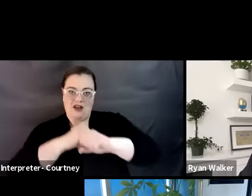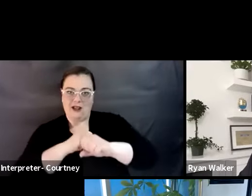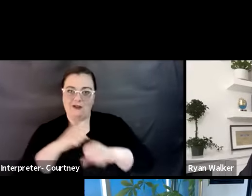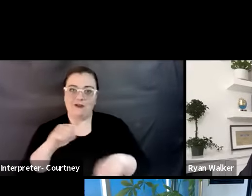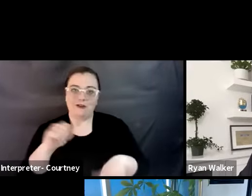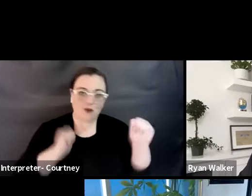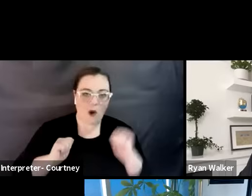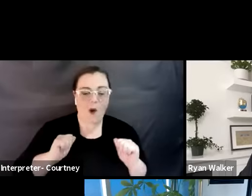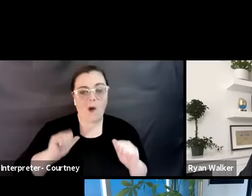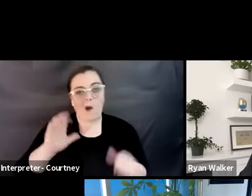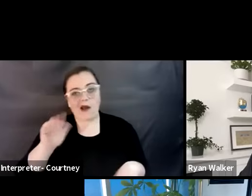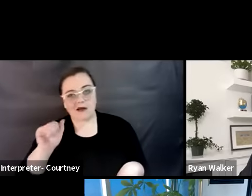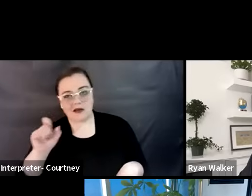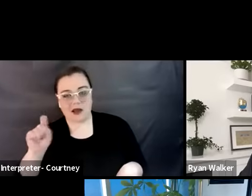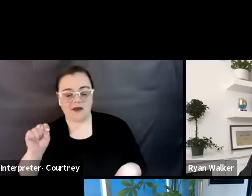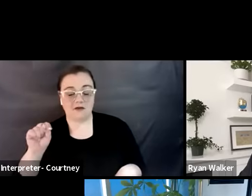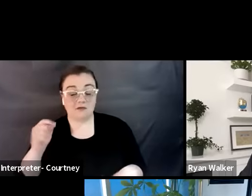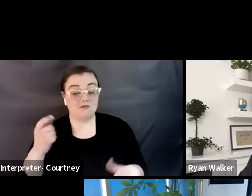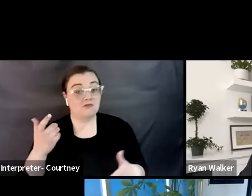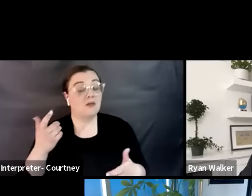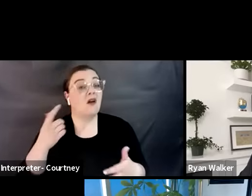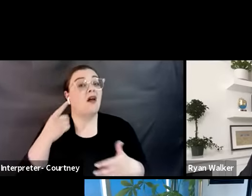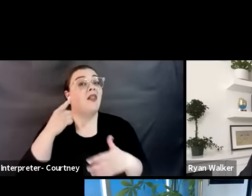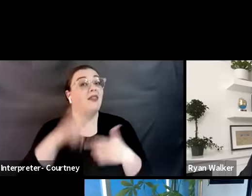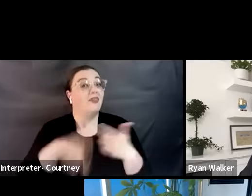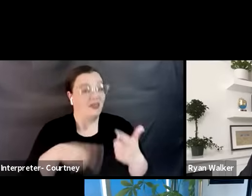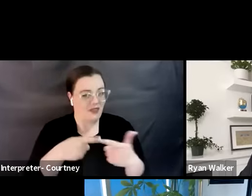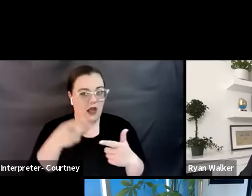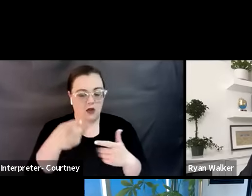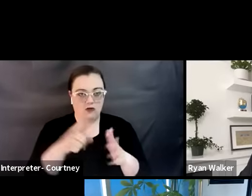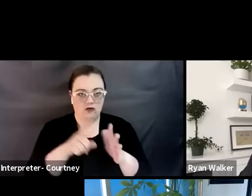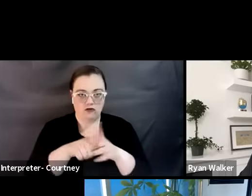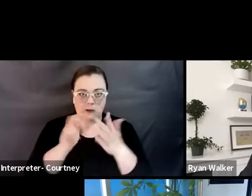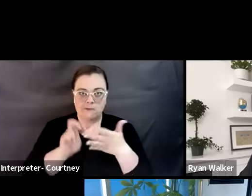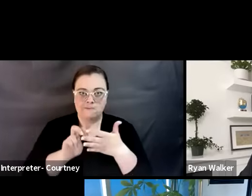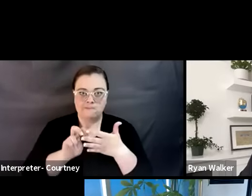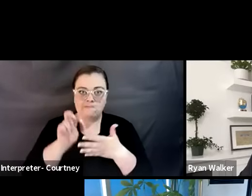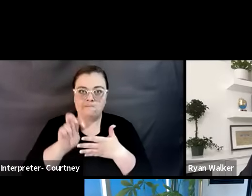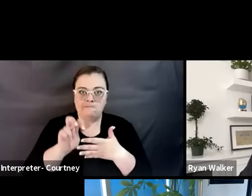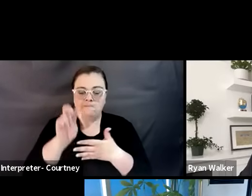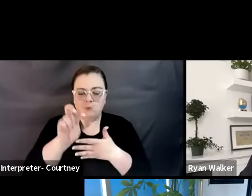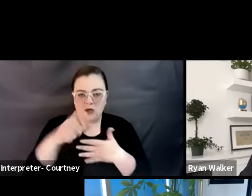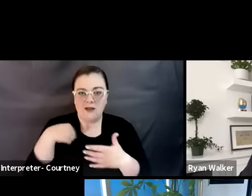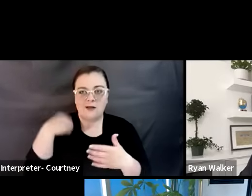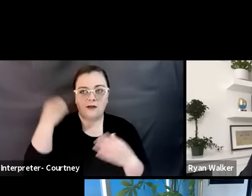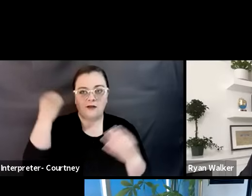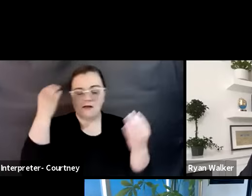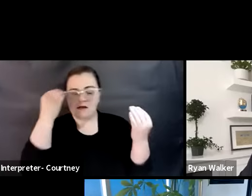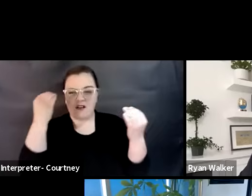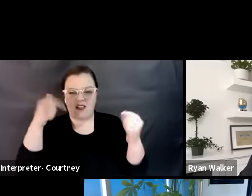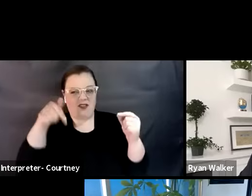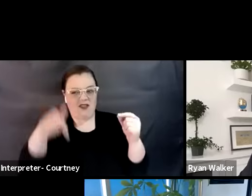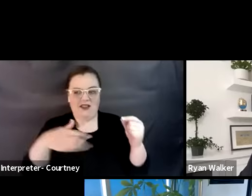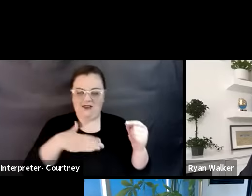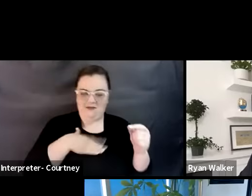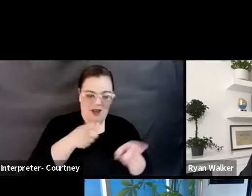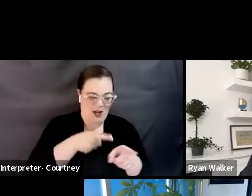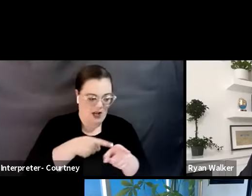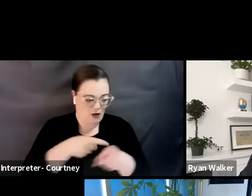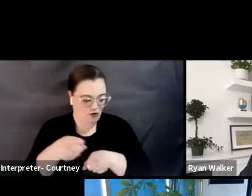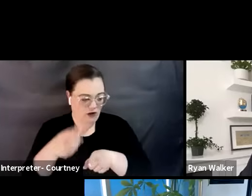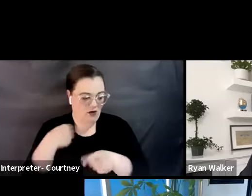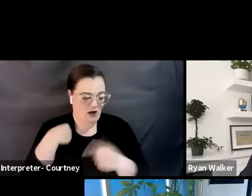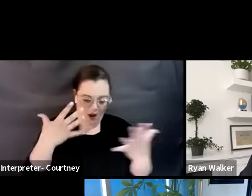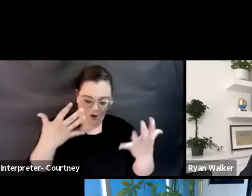project that you're like, okay, this is the direction that I want to go in. This is my career defining moment. That's when,